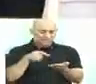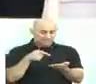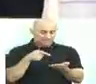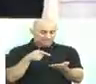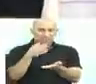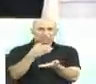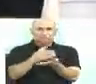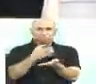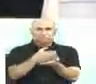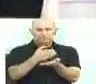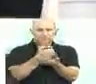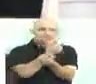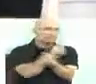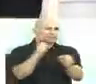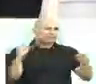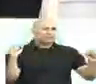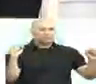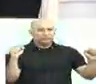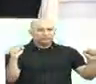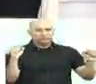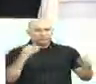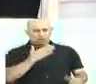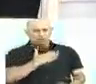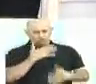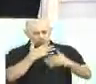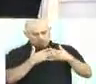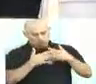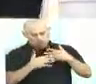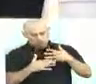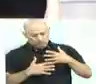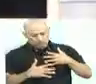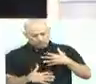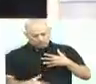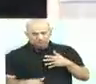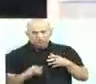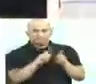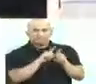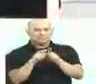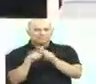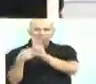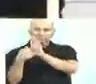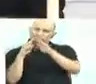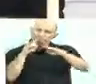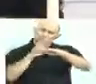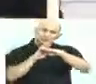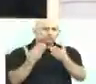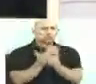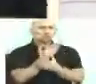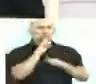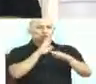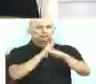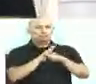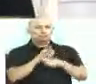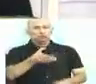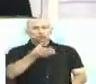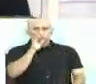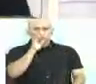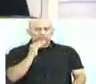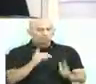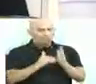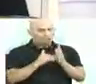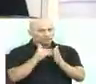the cup of salvation. My blood poured out as a seal to the new covenant. Drink of this